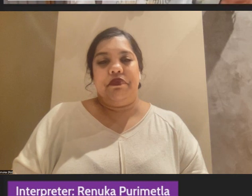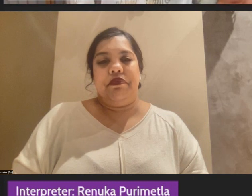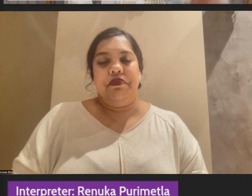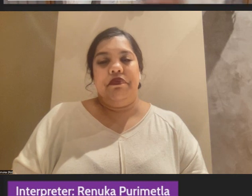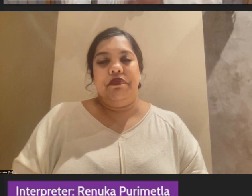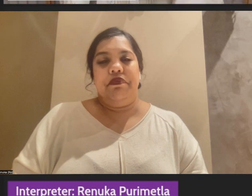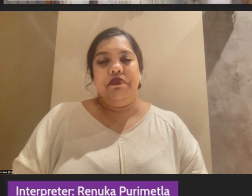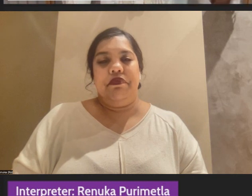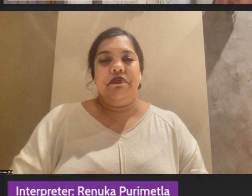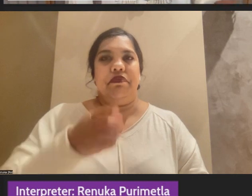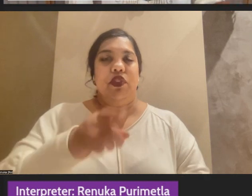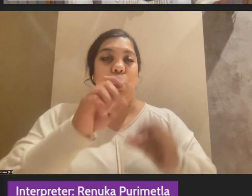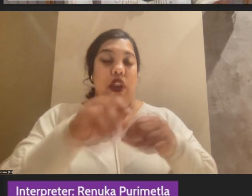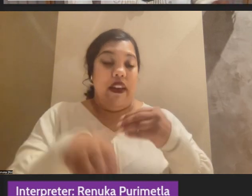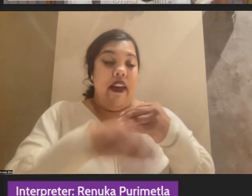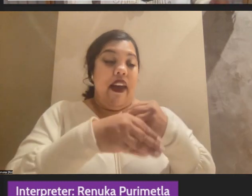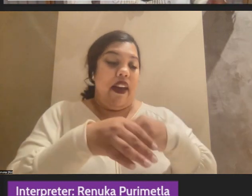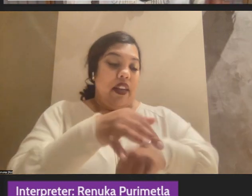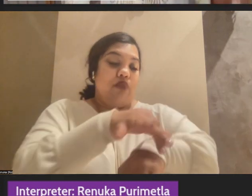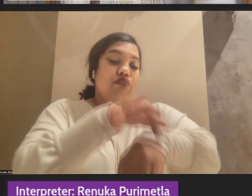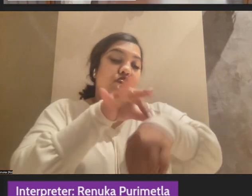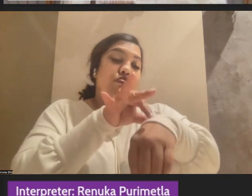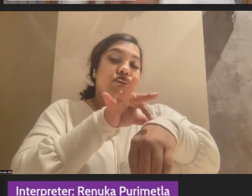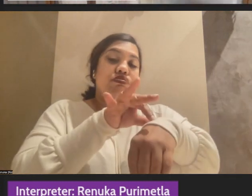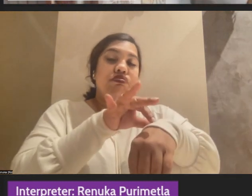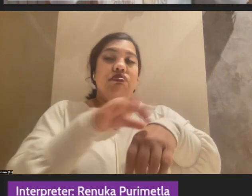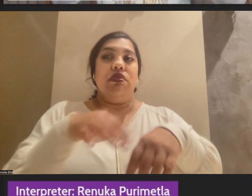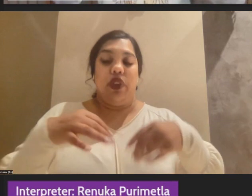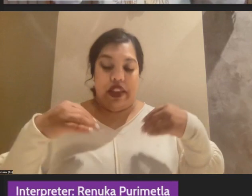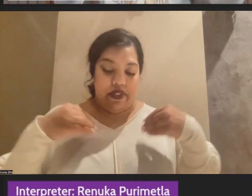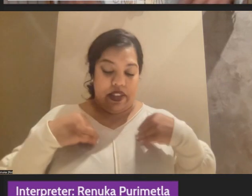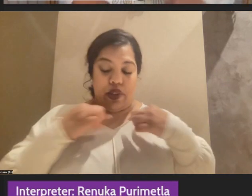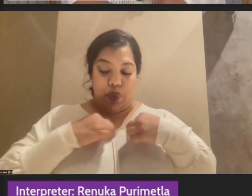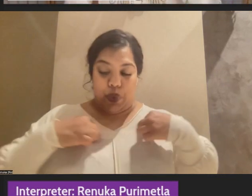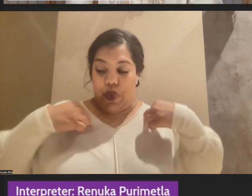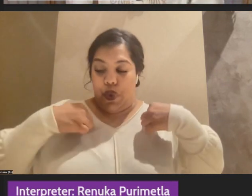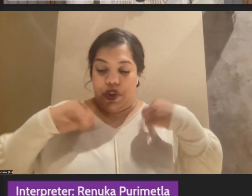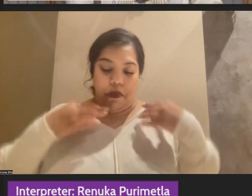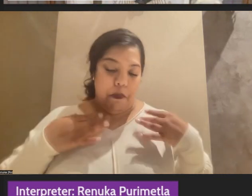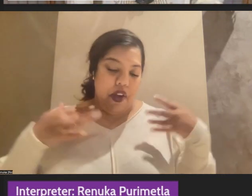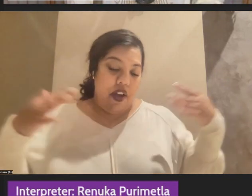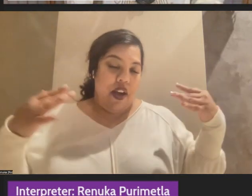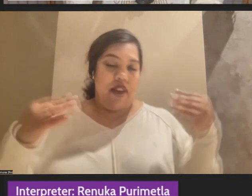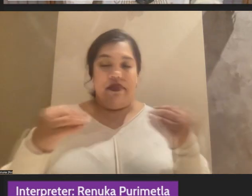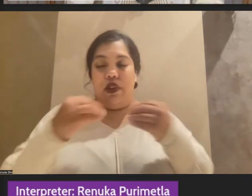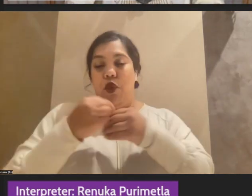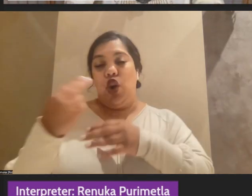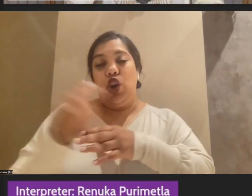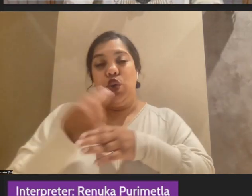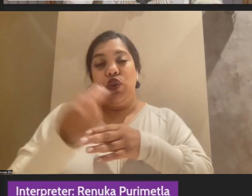something else to make it more useful, to make it more versatile, to make it more